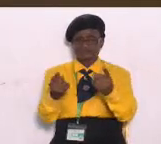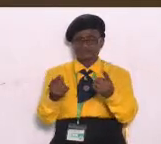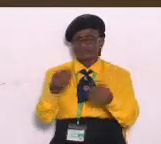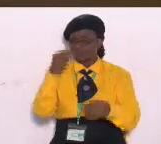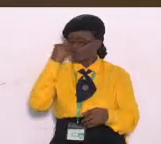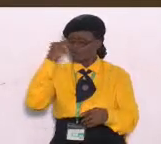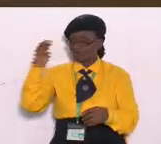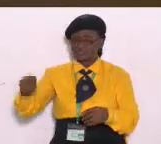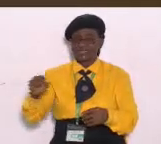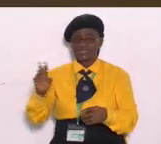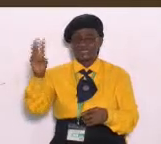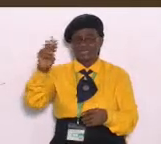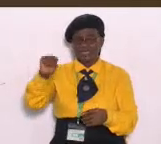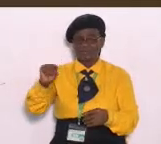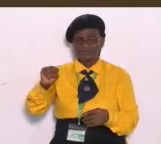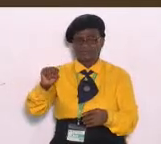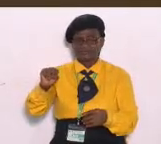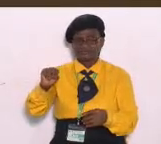Forsake them.